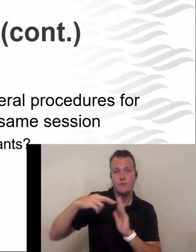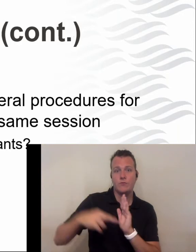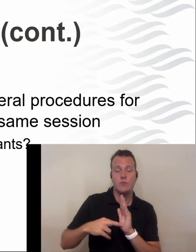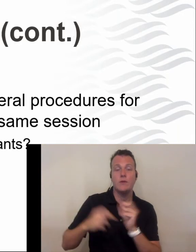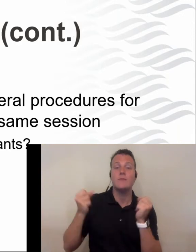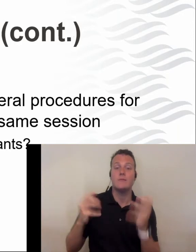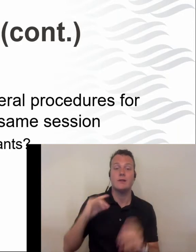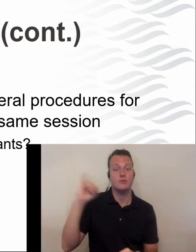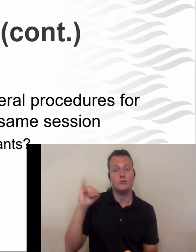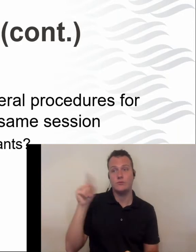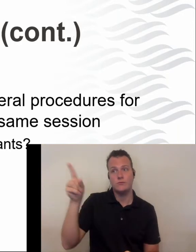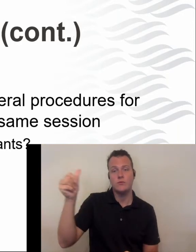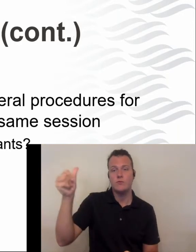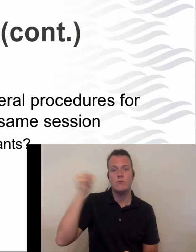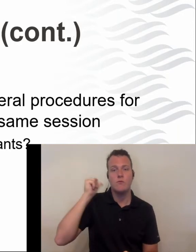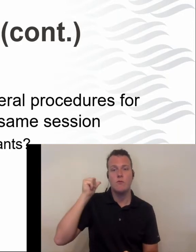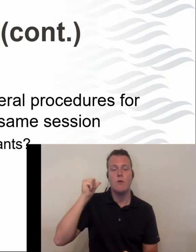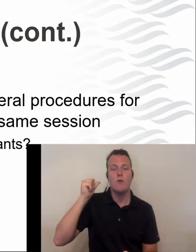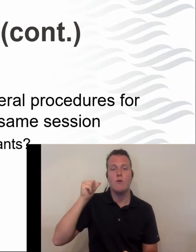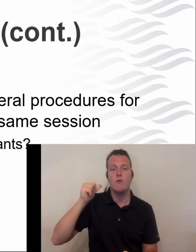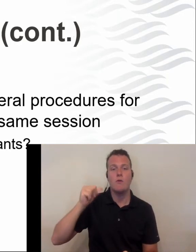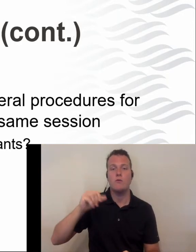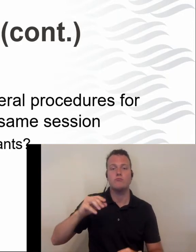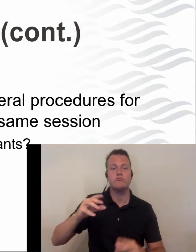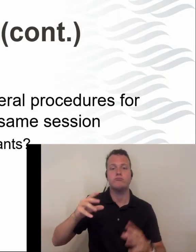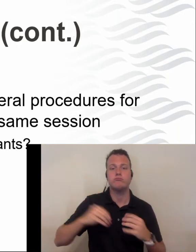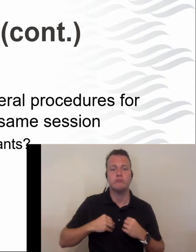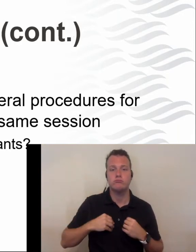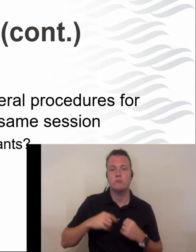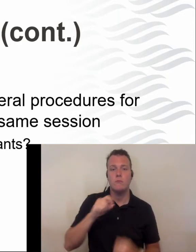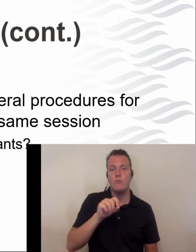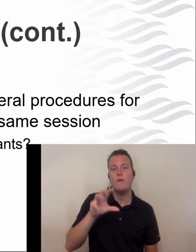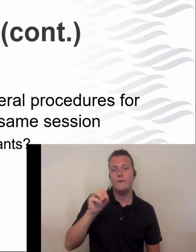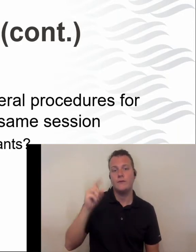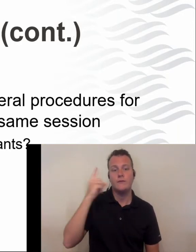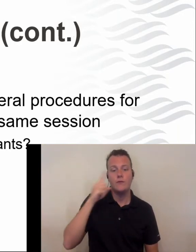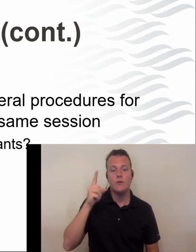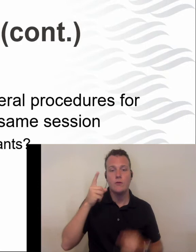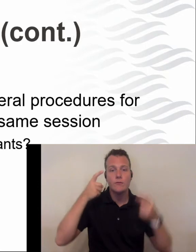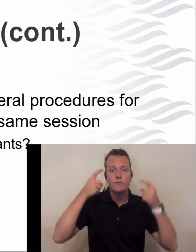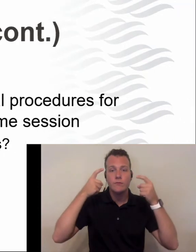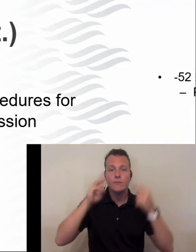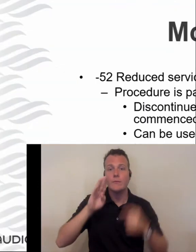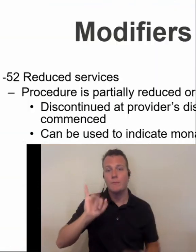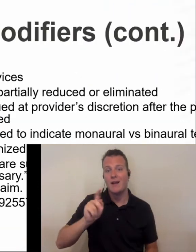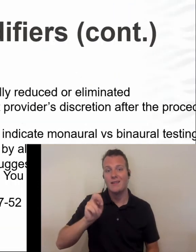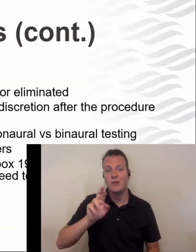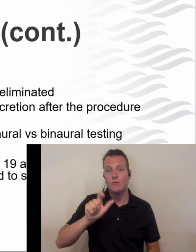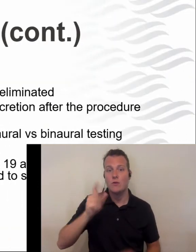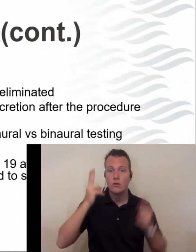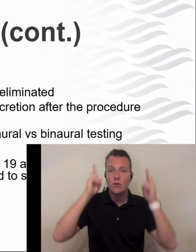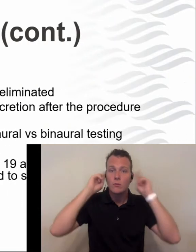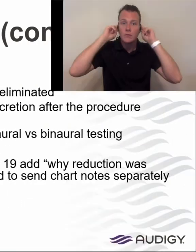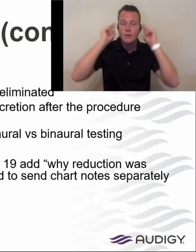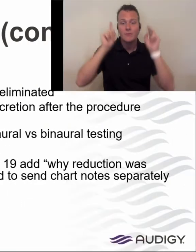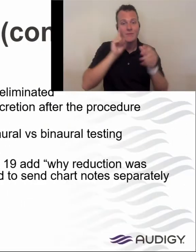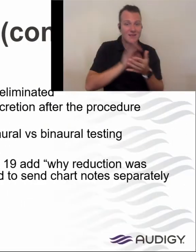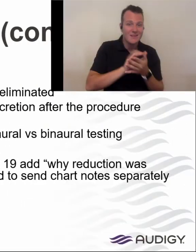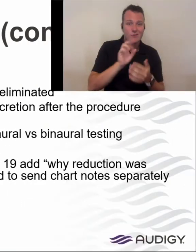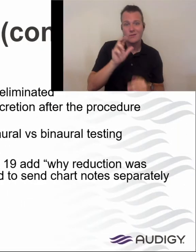recognize the 50 modifier for bilateral cochlear implants, believe it or not, but there's other